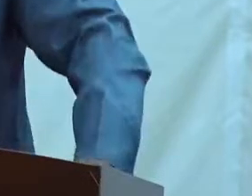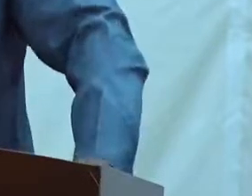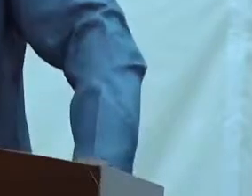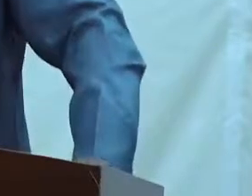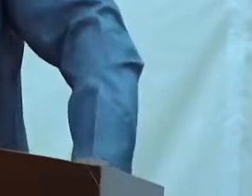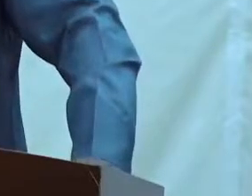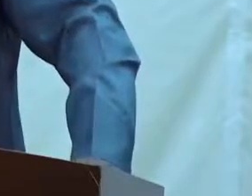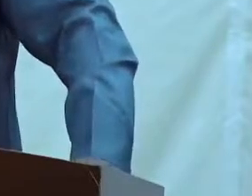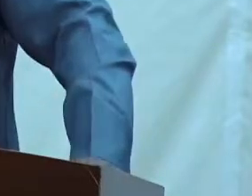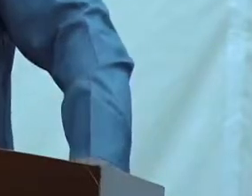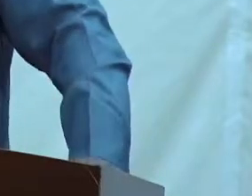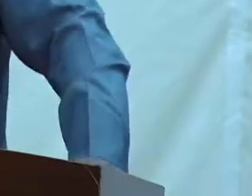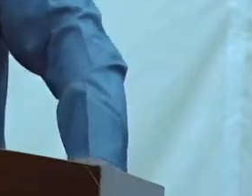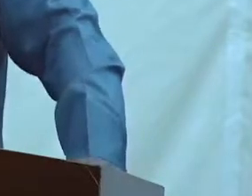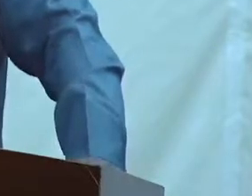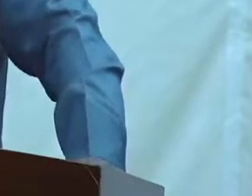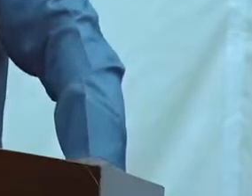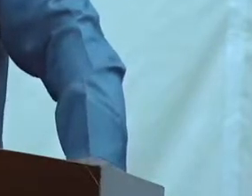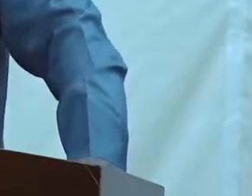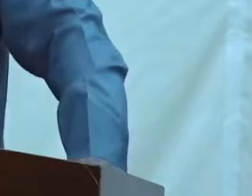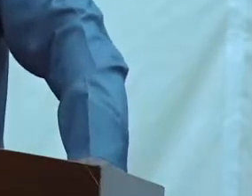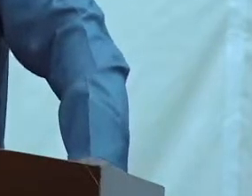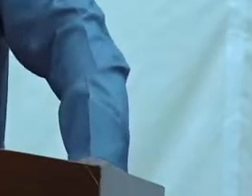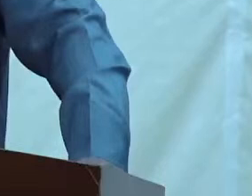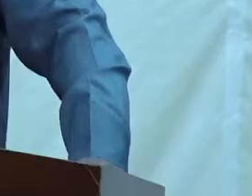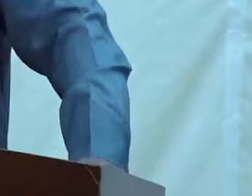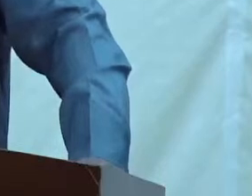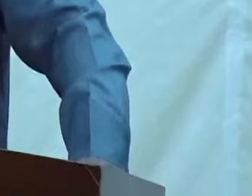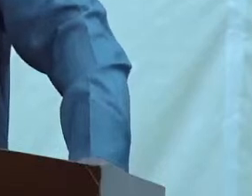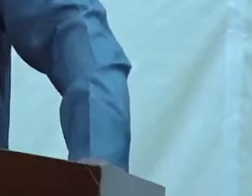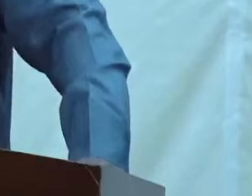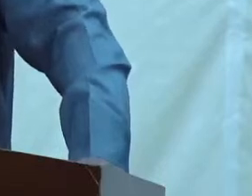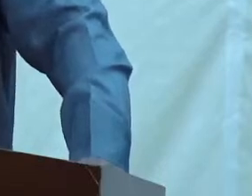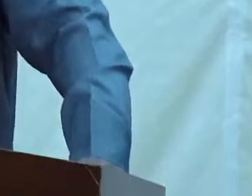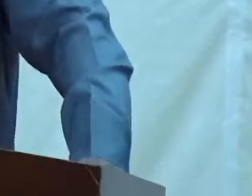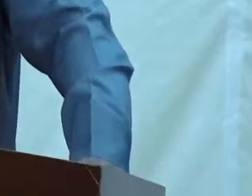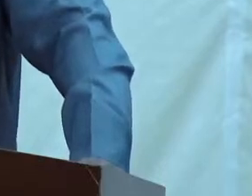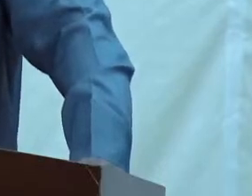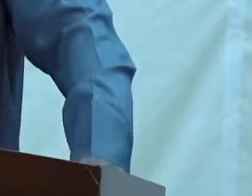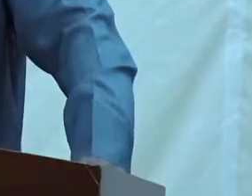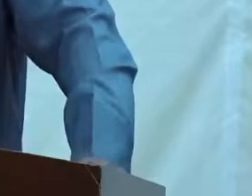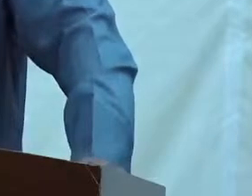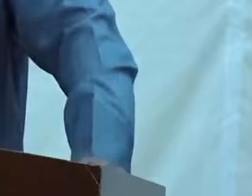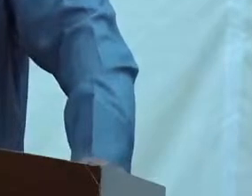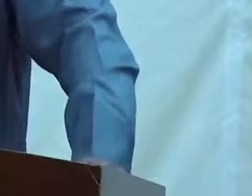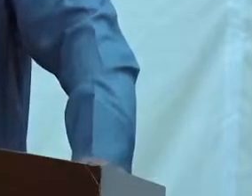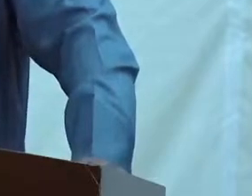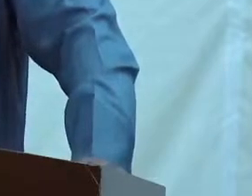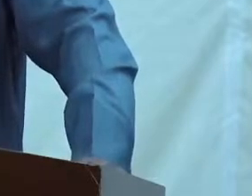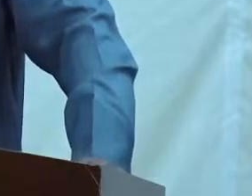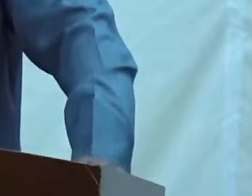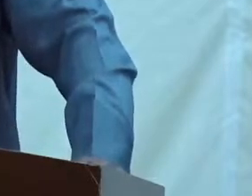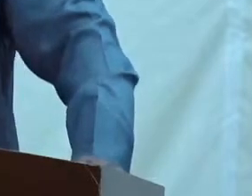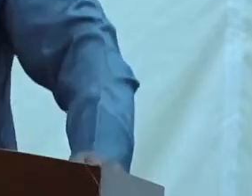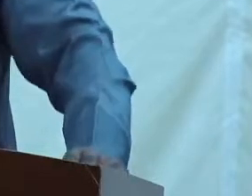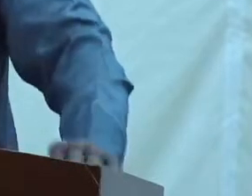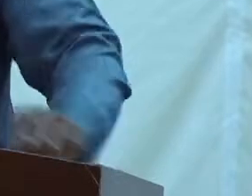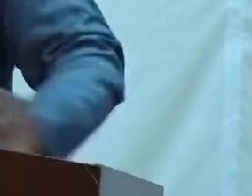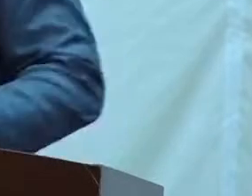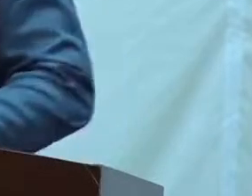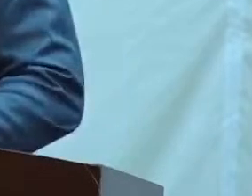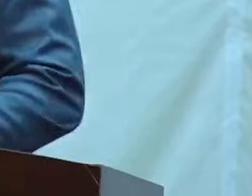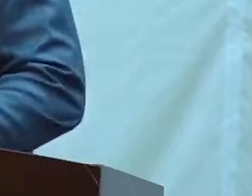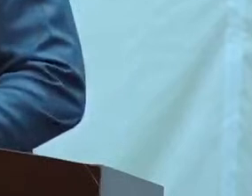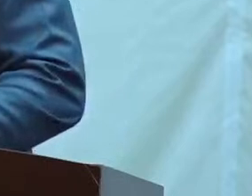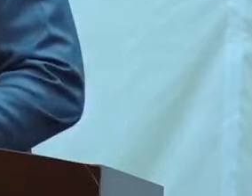Mr. Kweku Bakon, is journalist and former commissioner of the Commission for